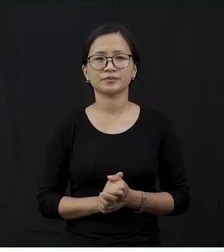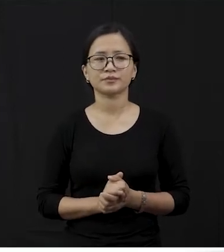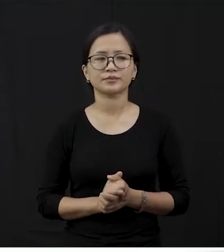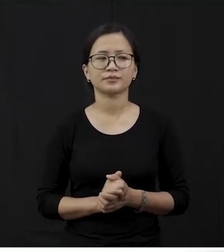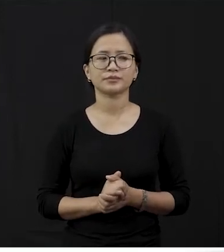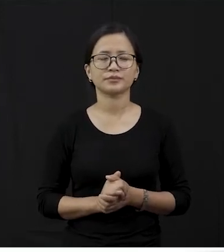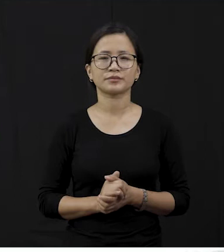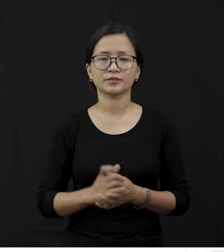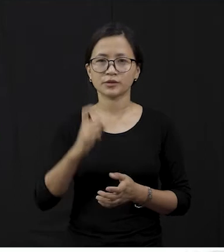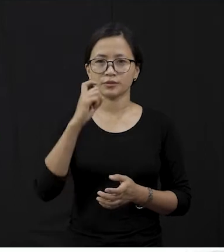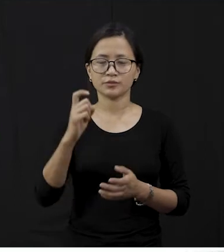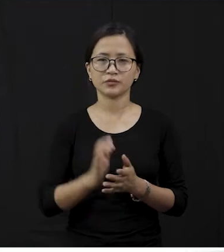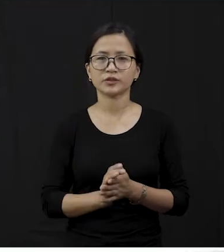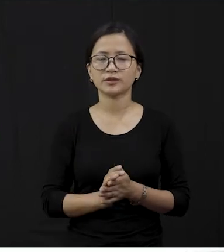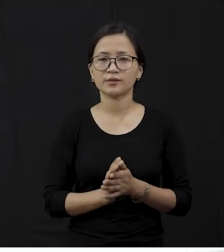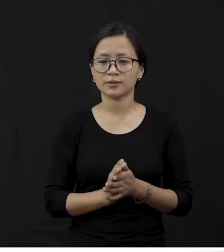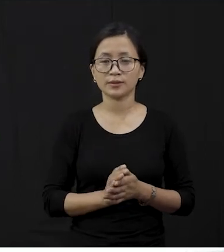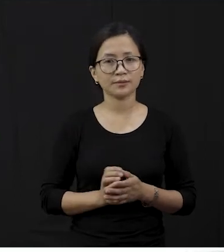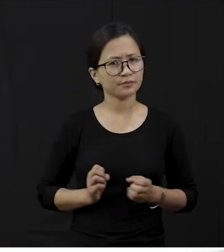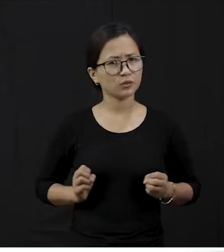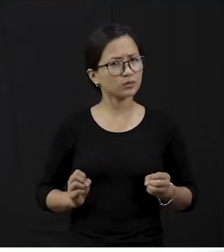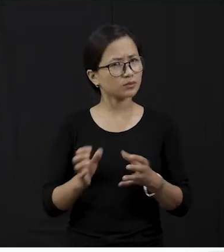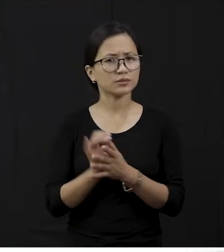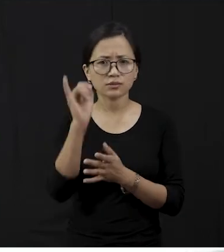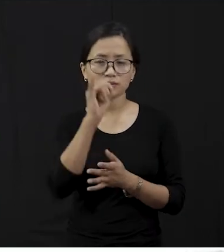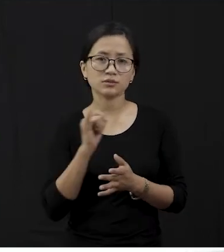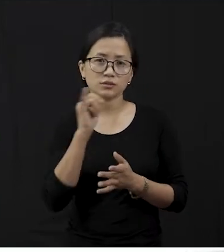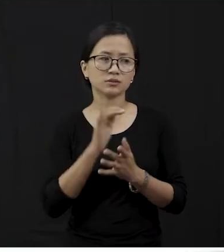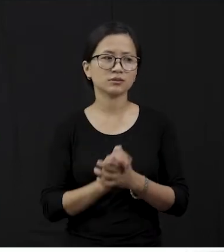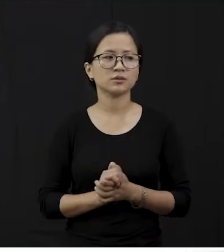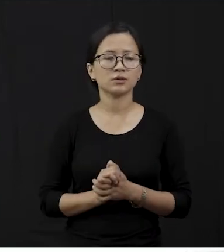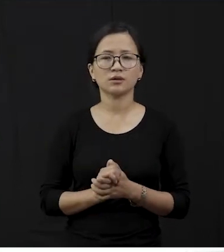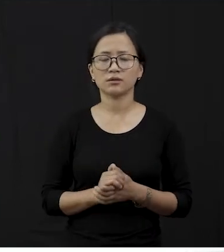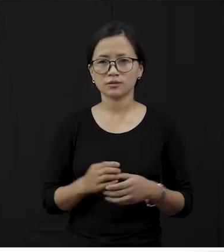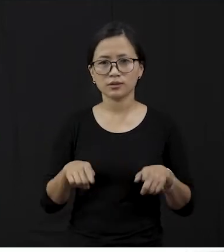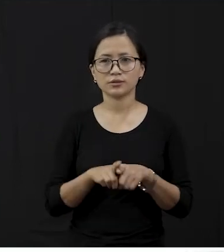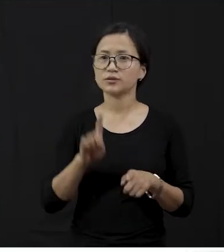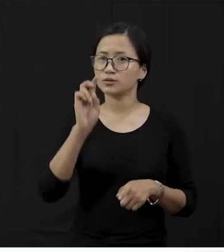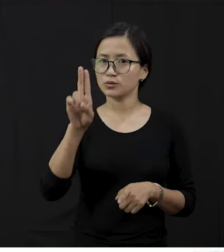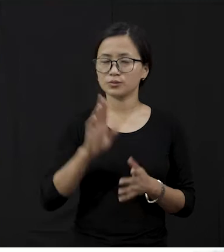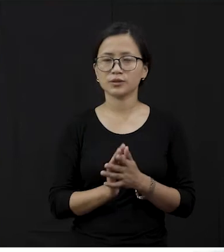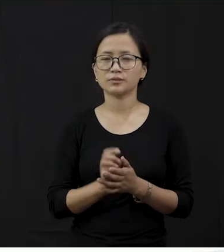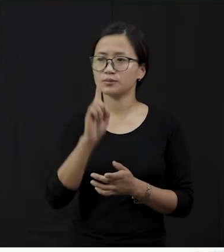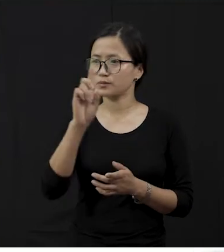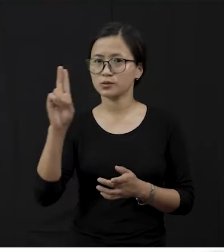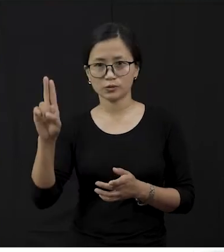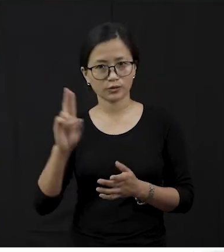Then this 7 became 6 and this 2 became 12. Is it